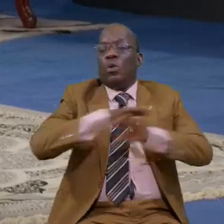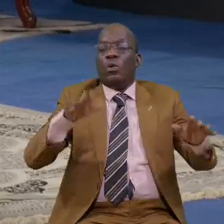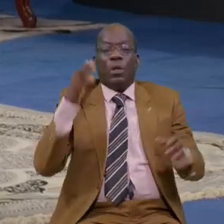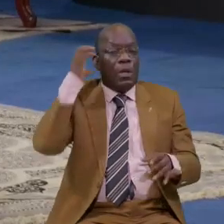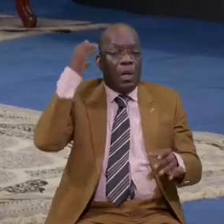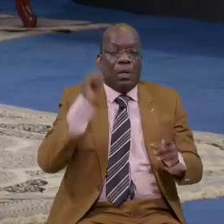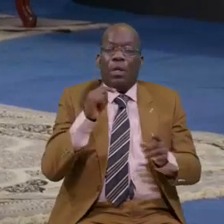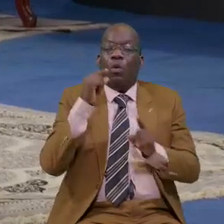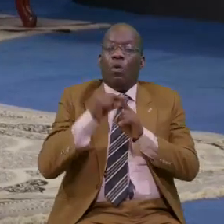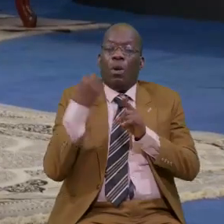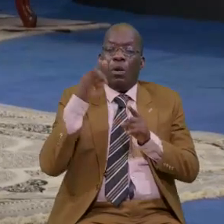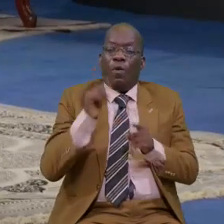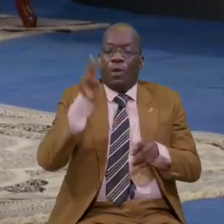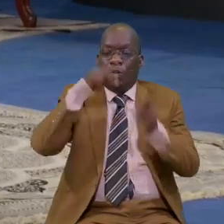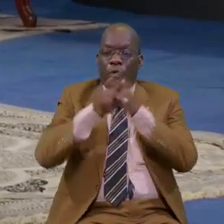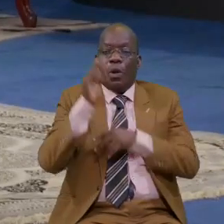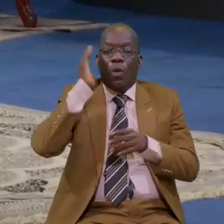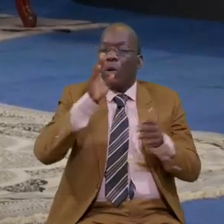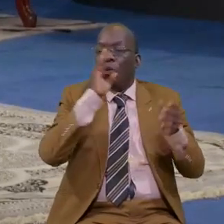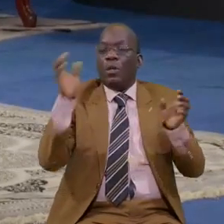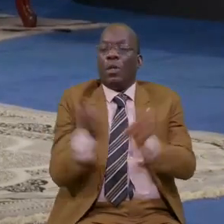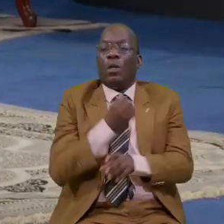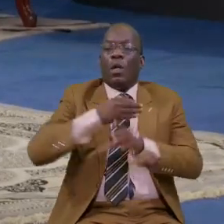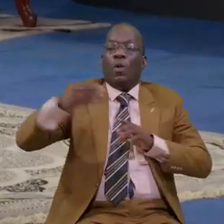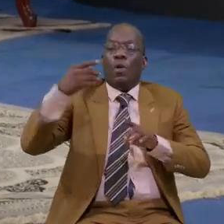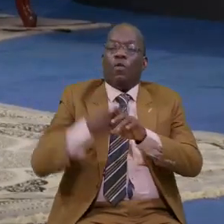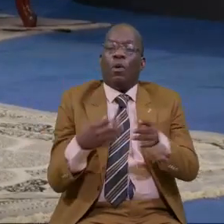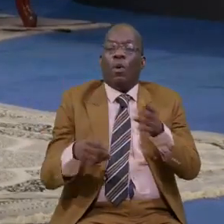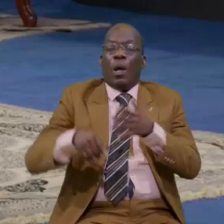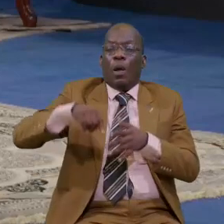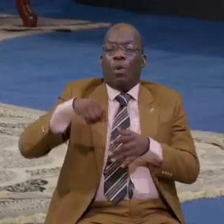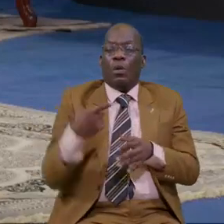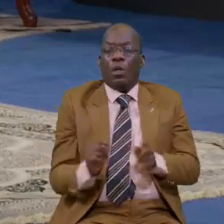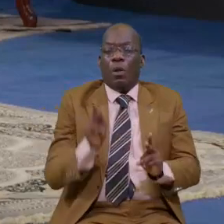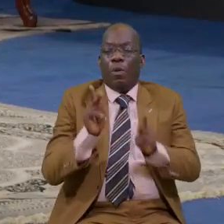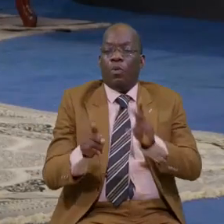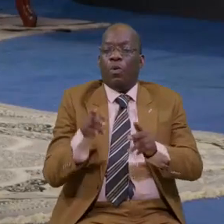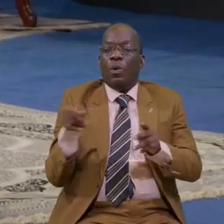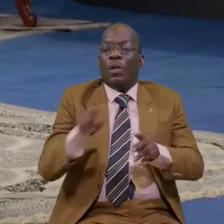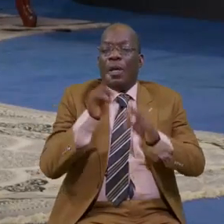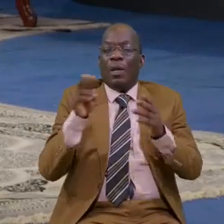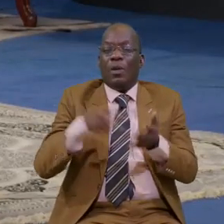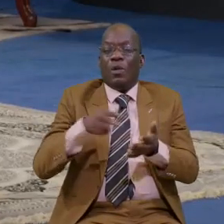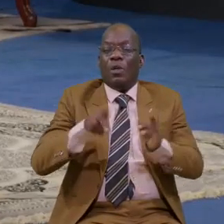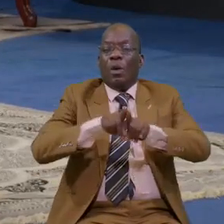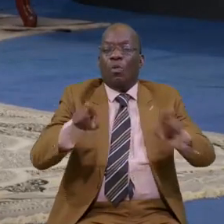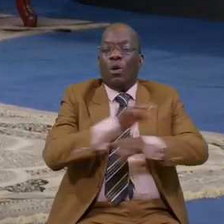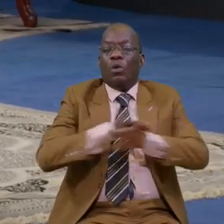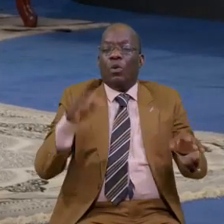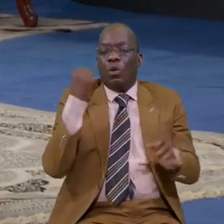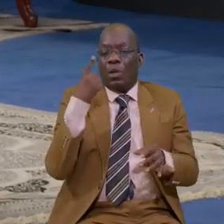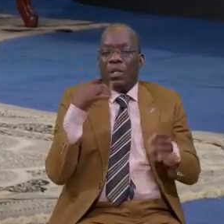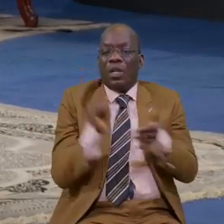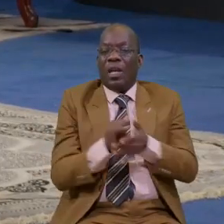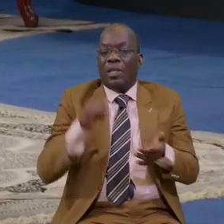taken from among the people. The rich, they do not understand that is Christ right there.